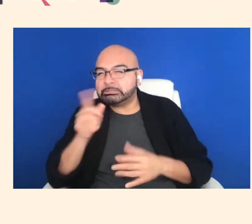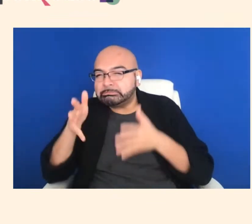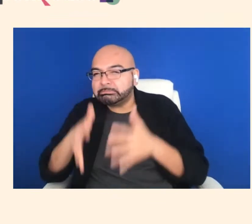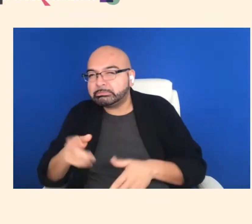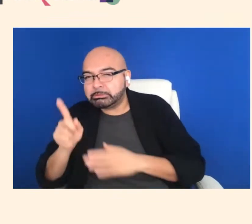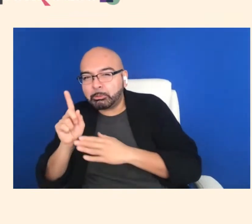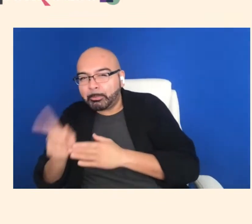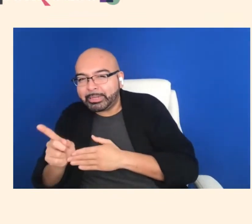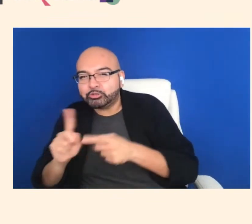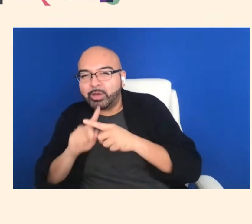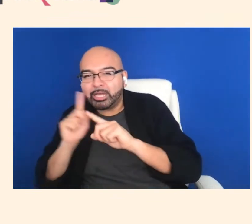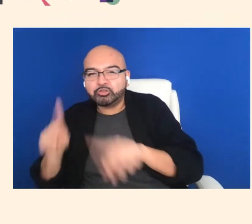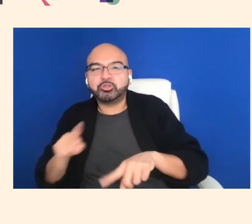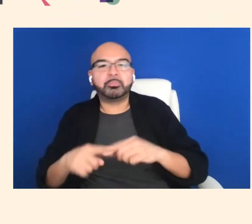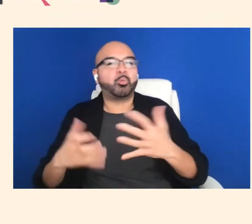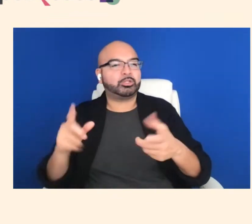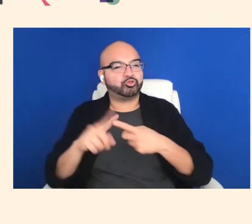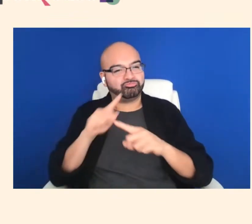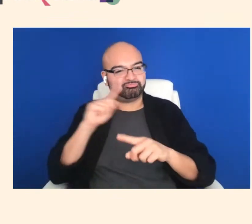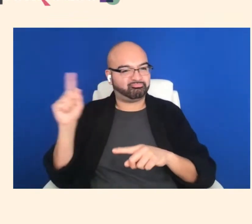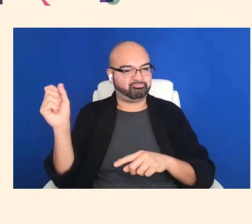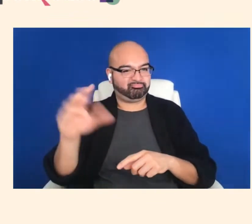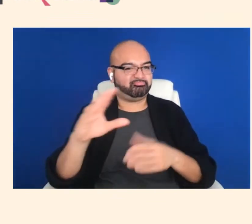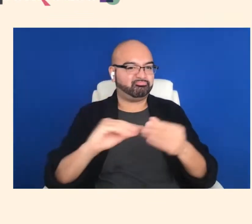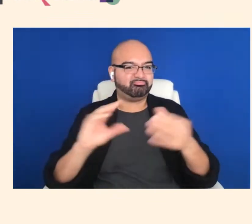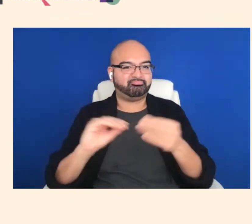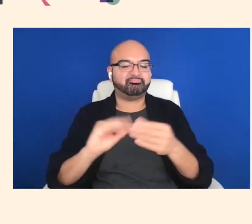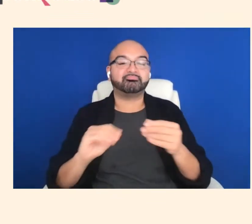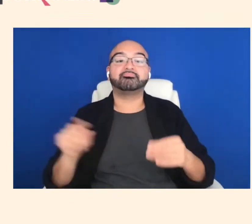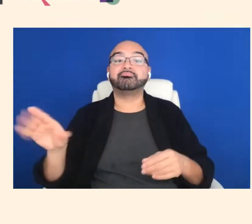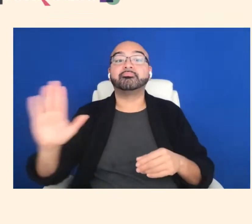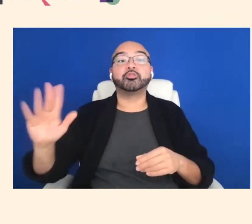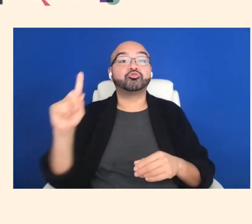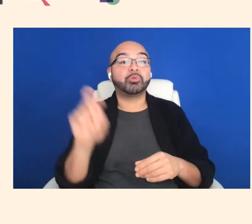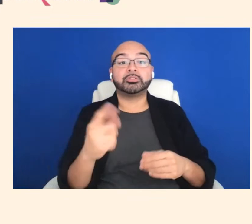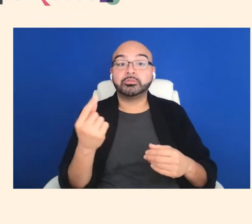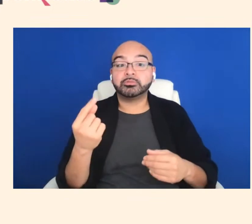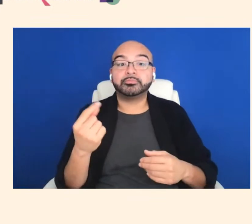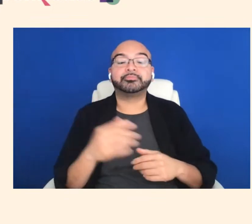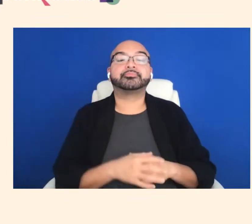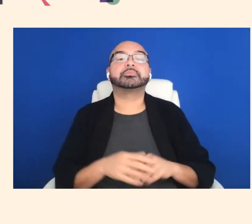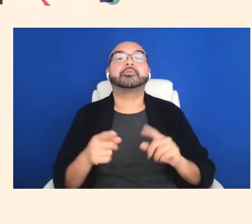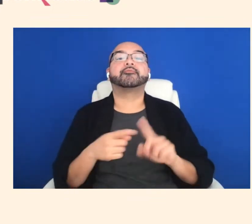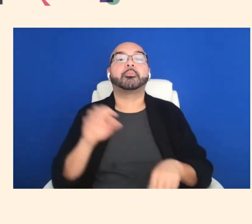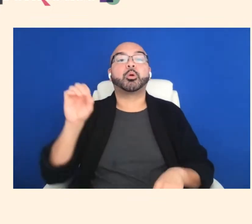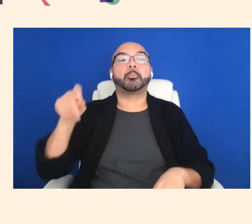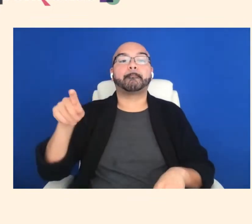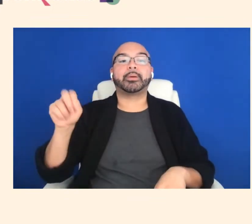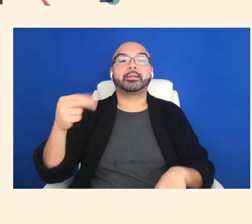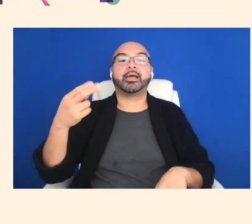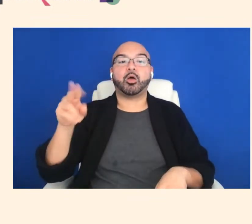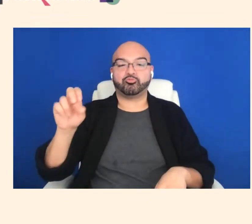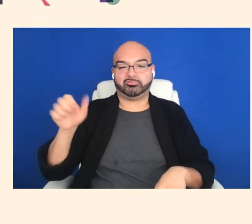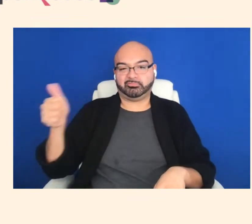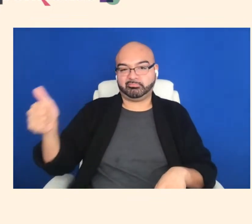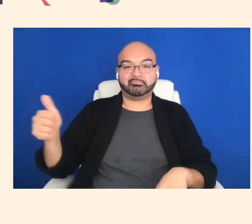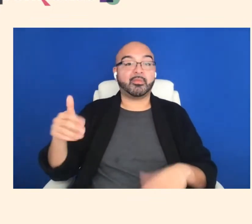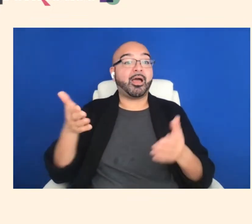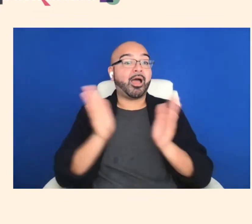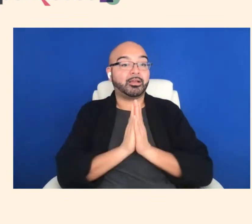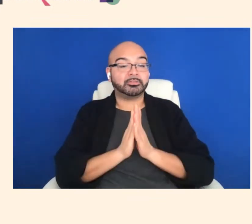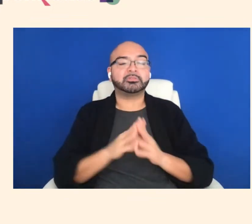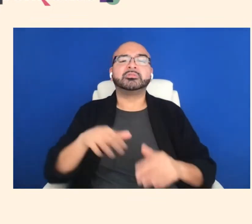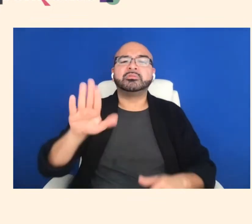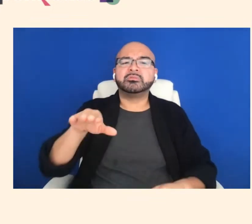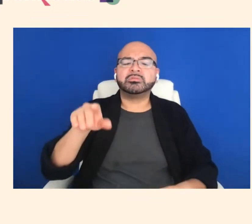answer, that I wanted to get to. But the question is from Open House Housing, and they're asking, does EB-PREC feel the